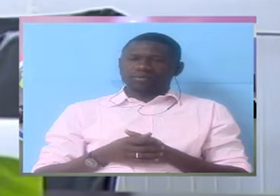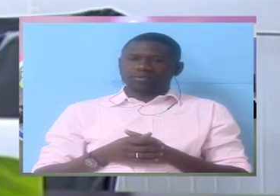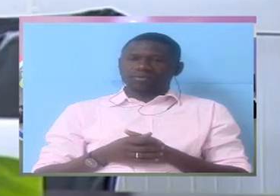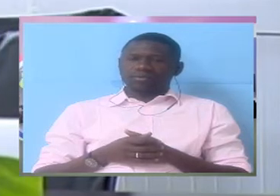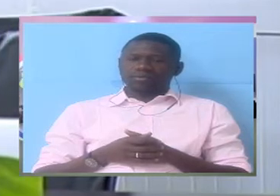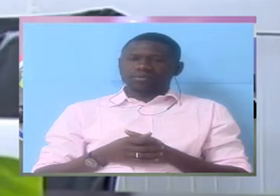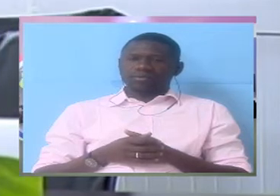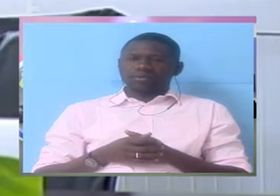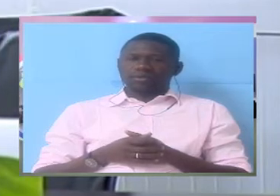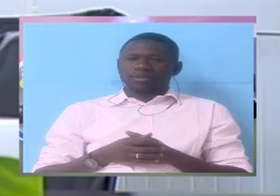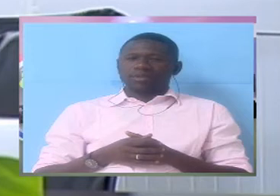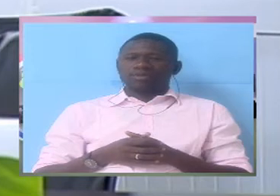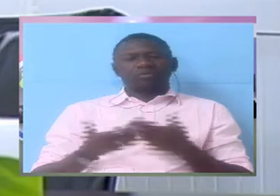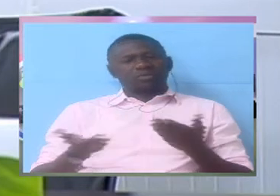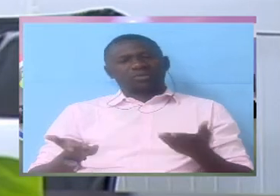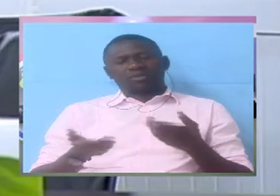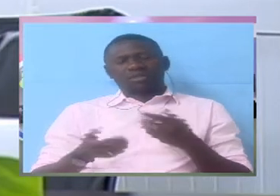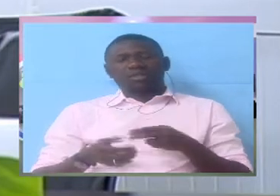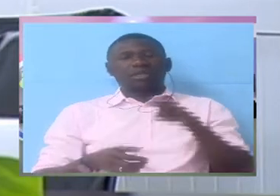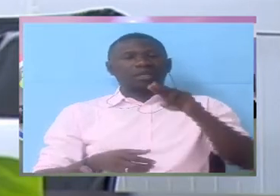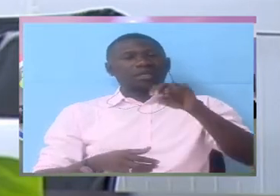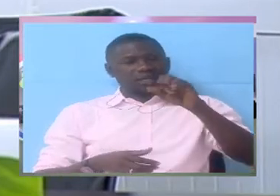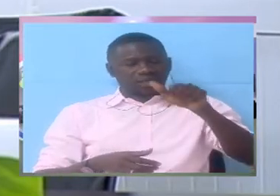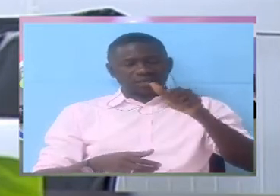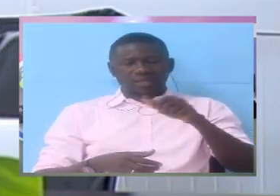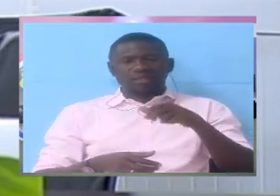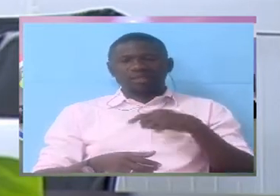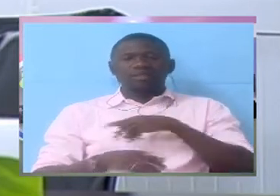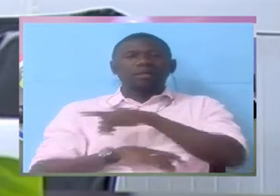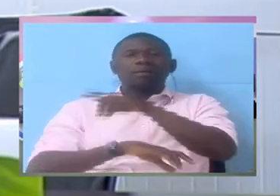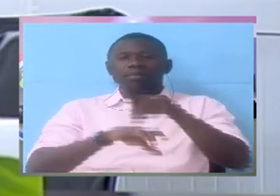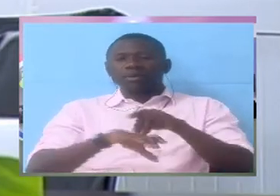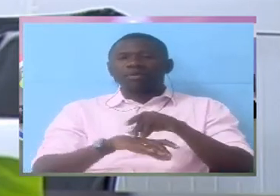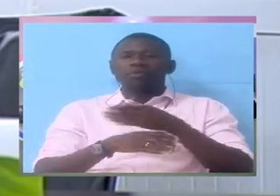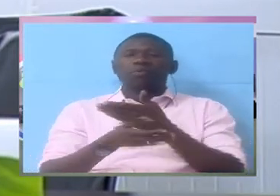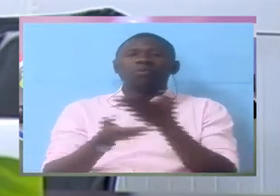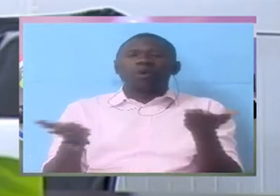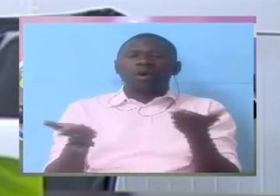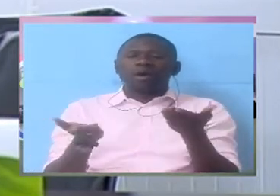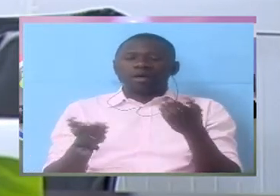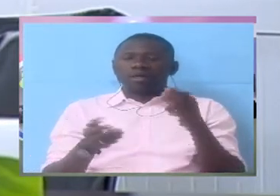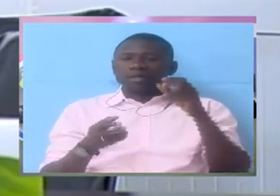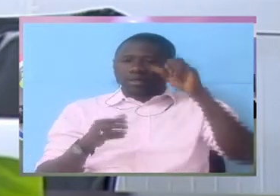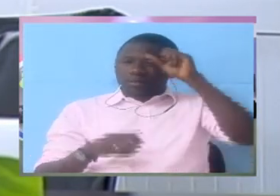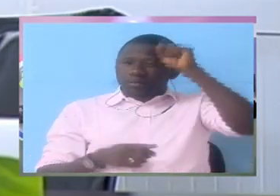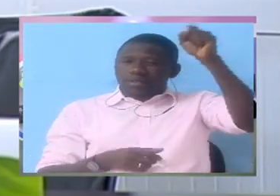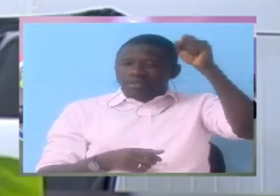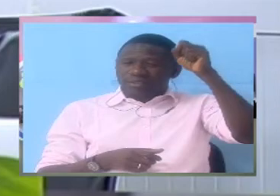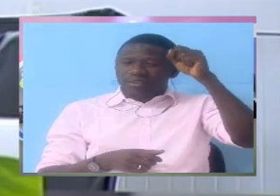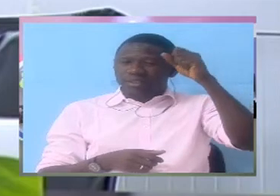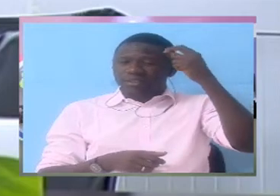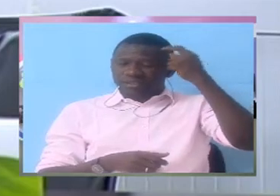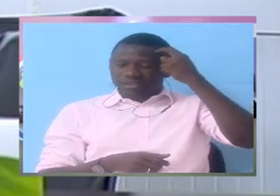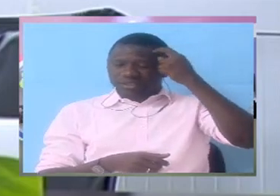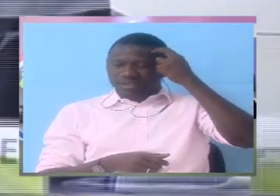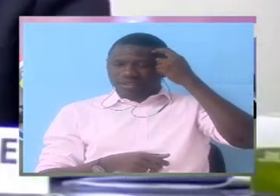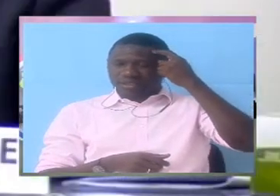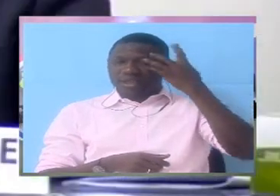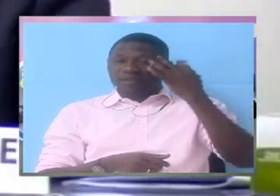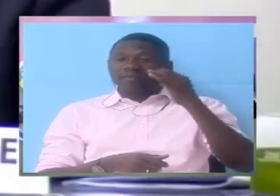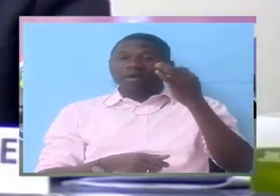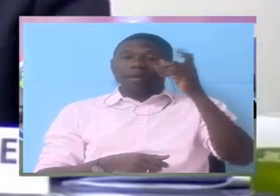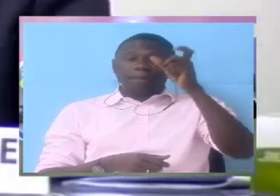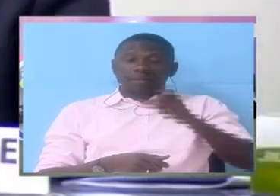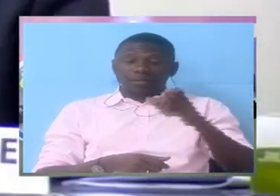head of state believes whoever is taken to that place, the truth will prevail, or they will get the hell out of